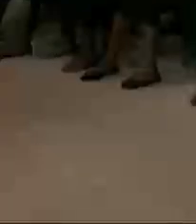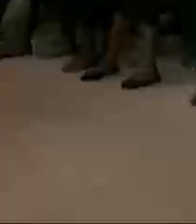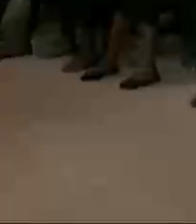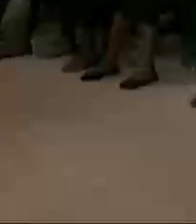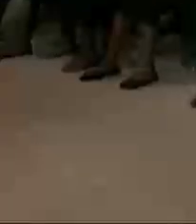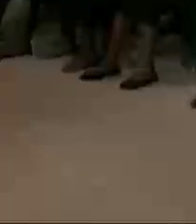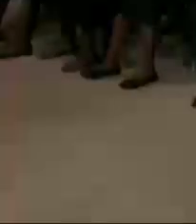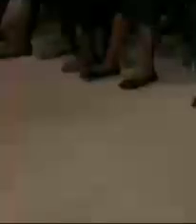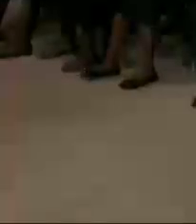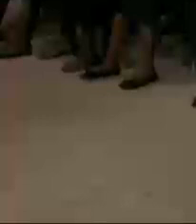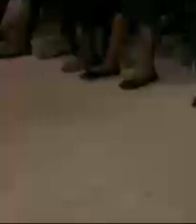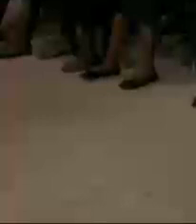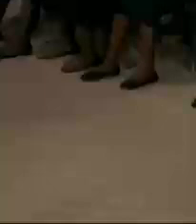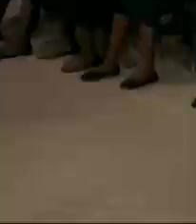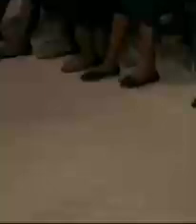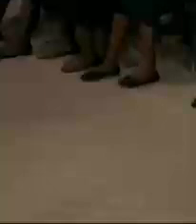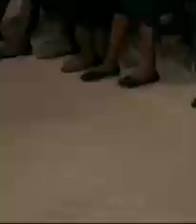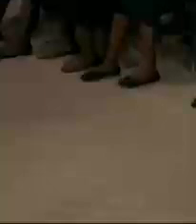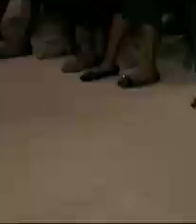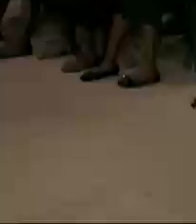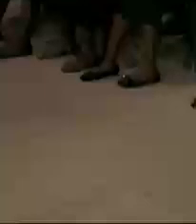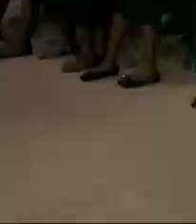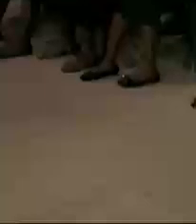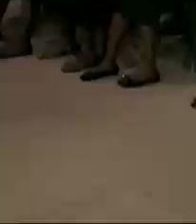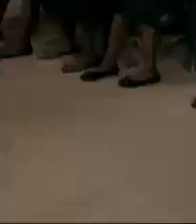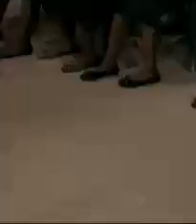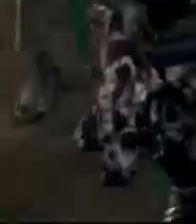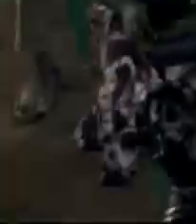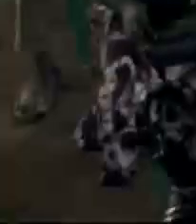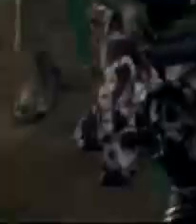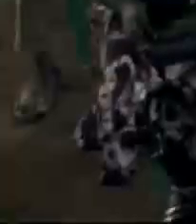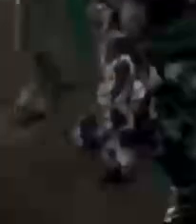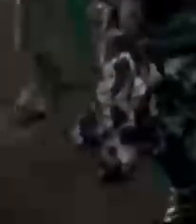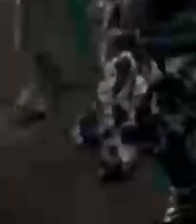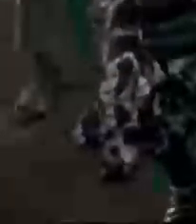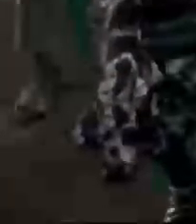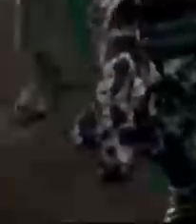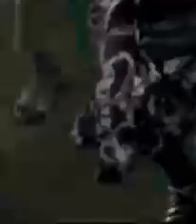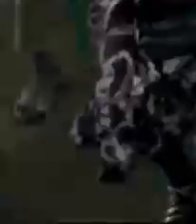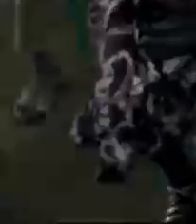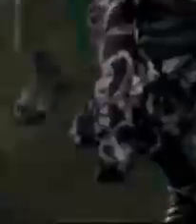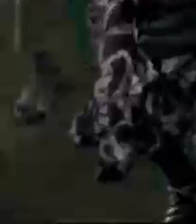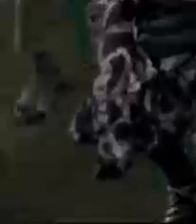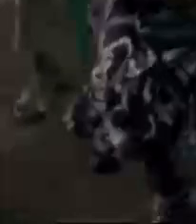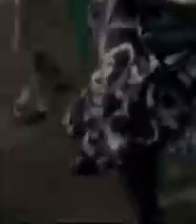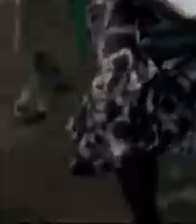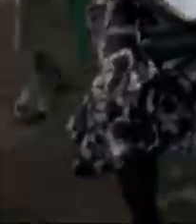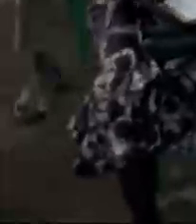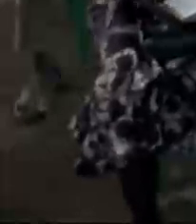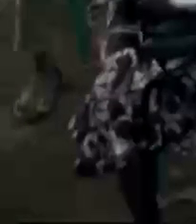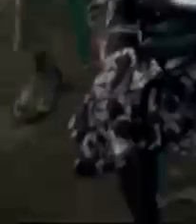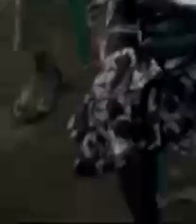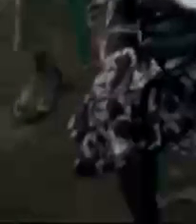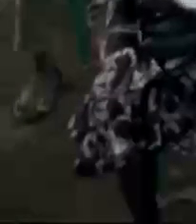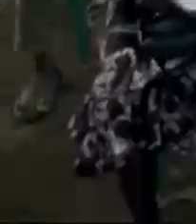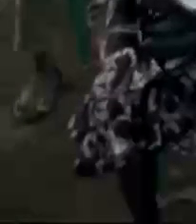It's coming today. You will eat. I will eat. I will